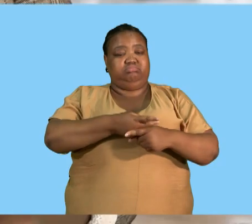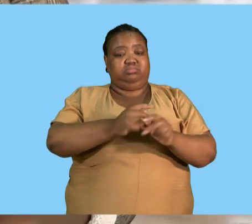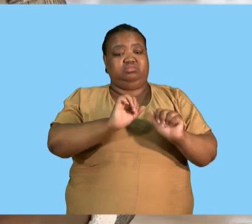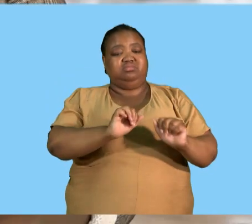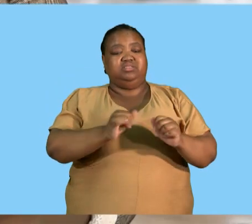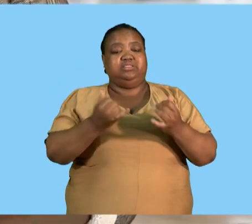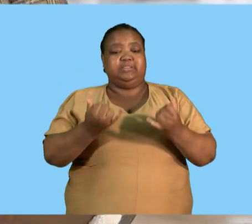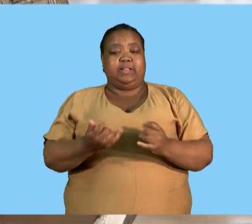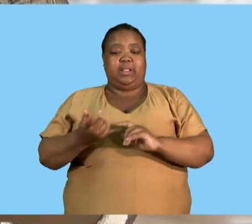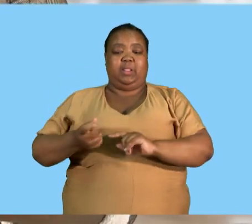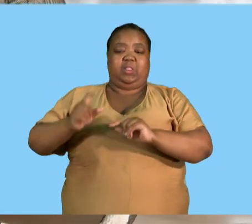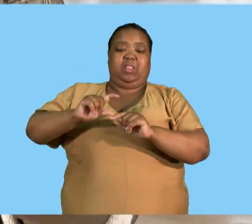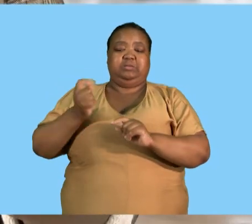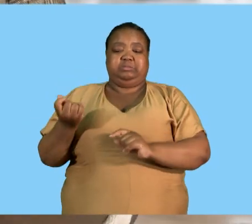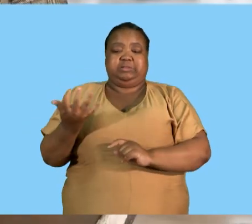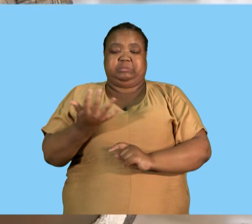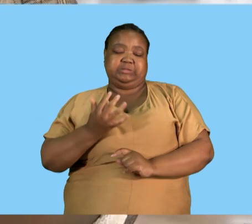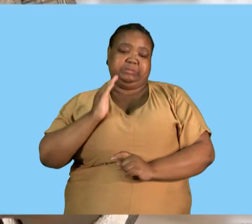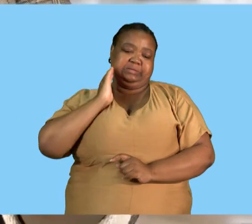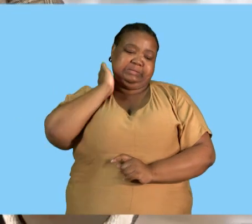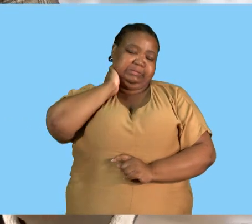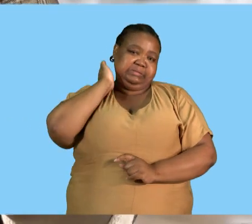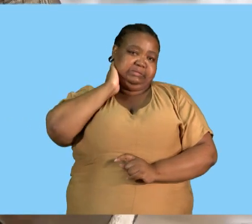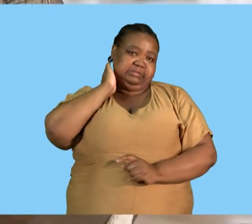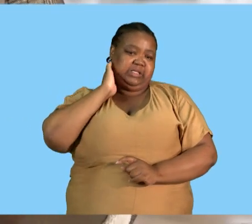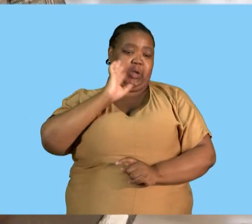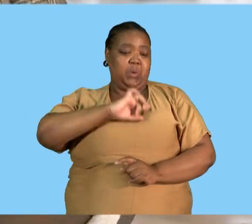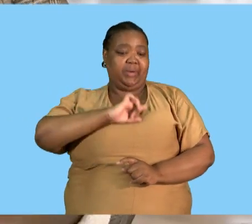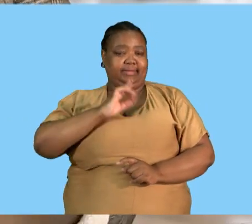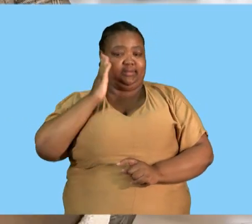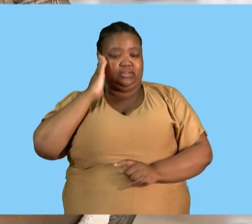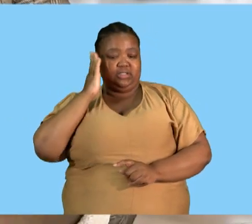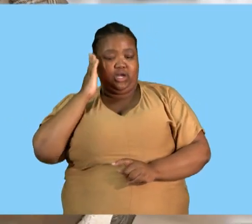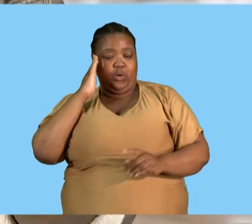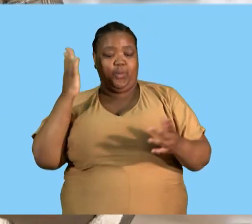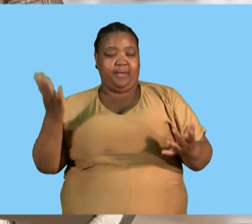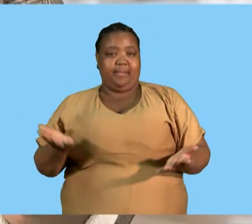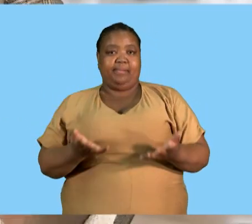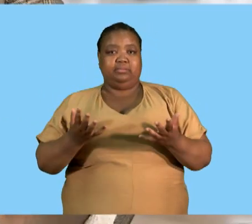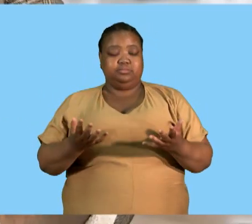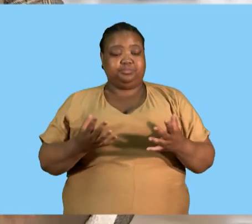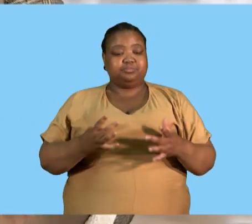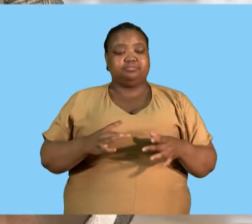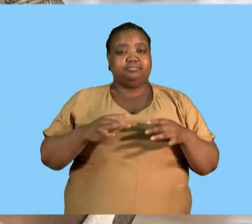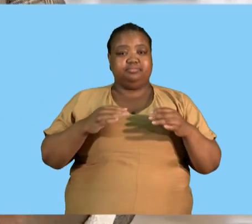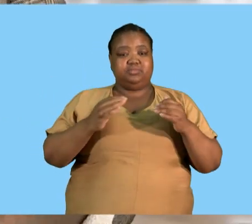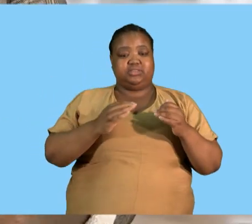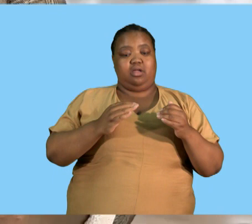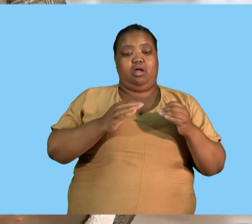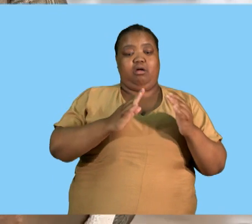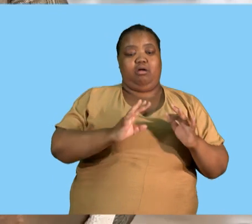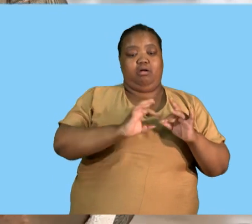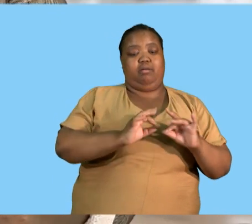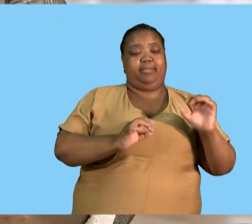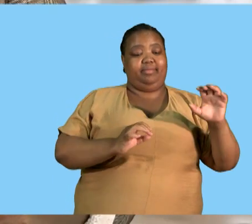them because we understand that they are vulnerable, they don't really have money, or they stay far away from the businesses. So what